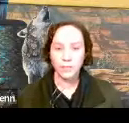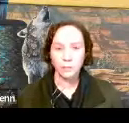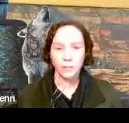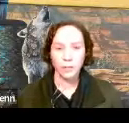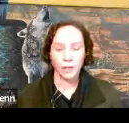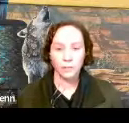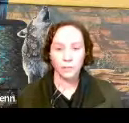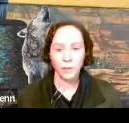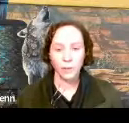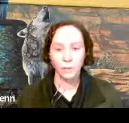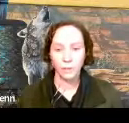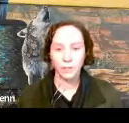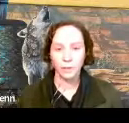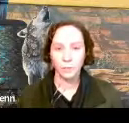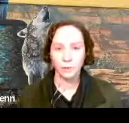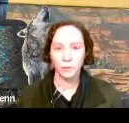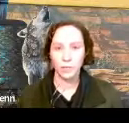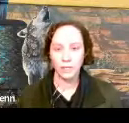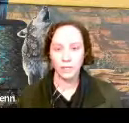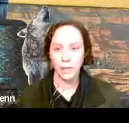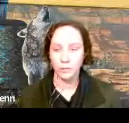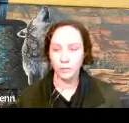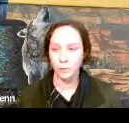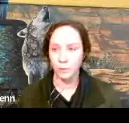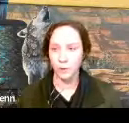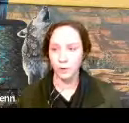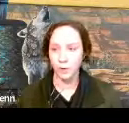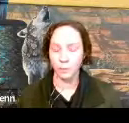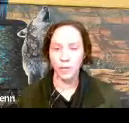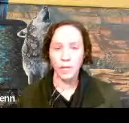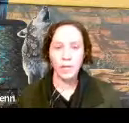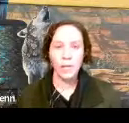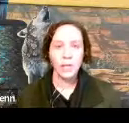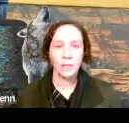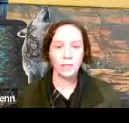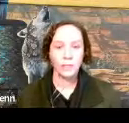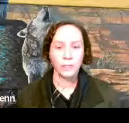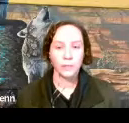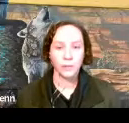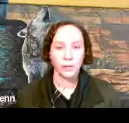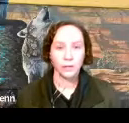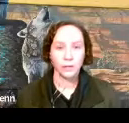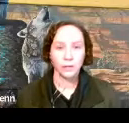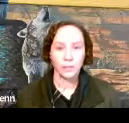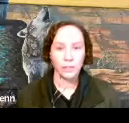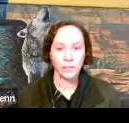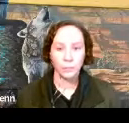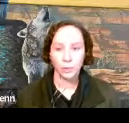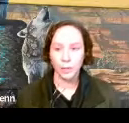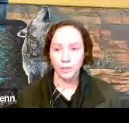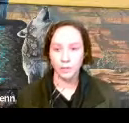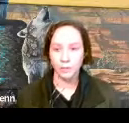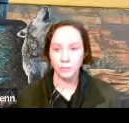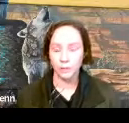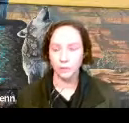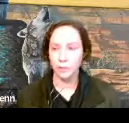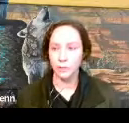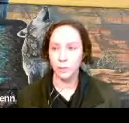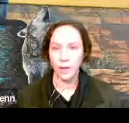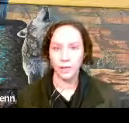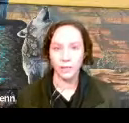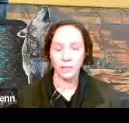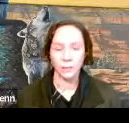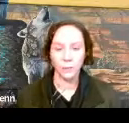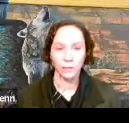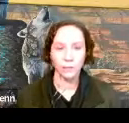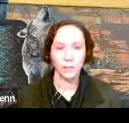So once there were enough Mexican wolves in the captive breeding program, the U.S. Fish and Wildlife Service prepared to reintroduce